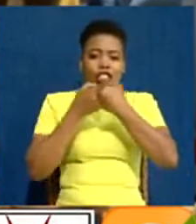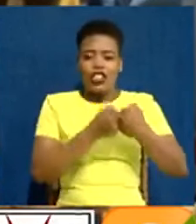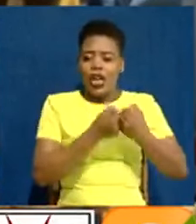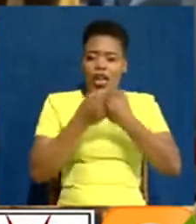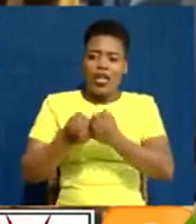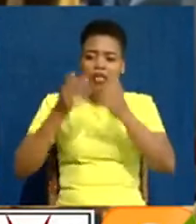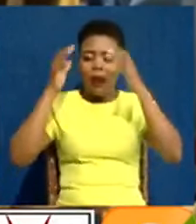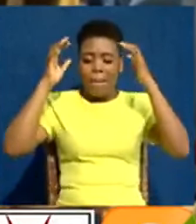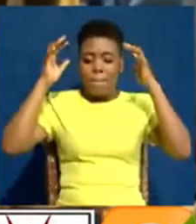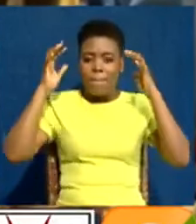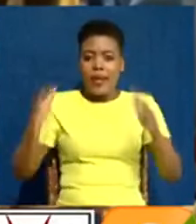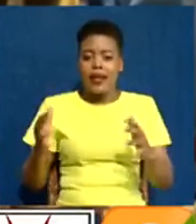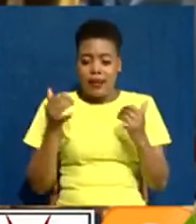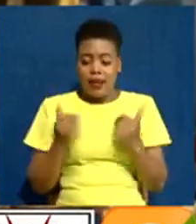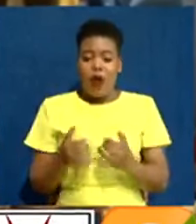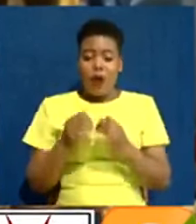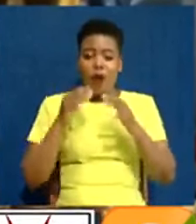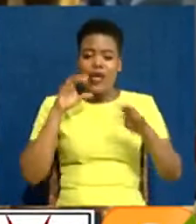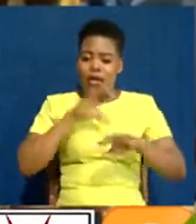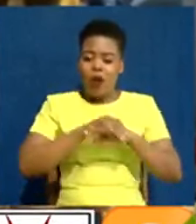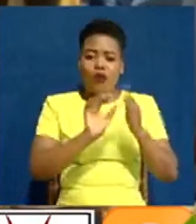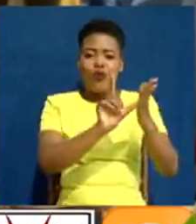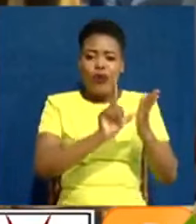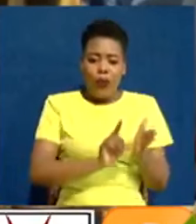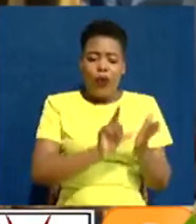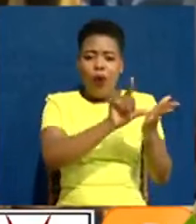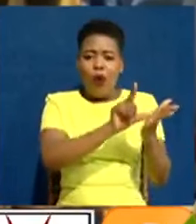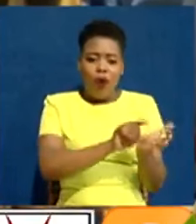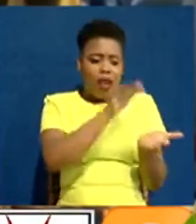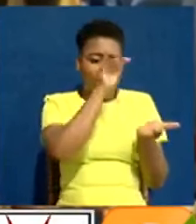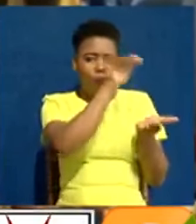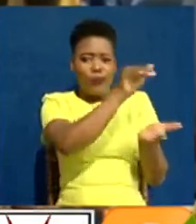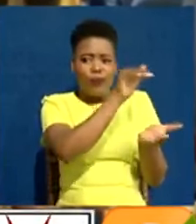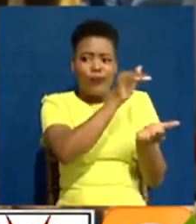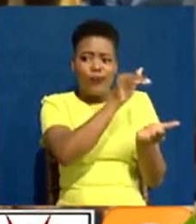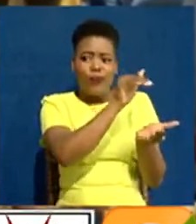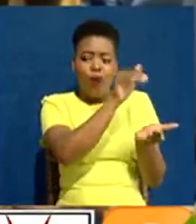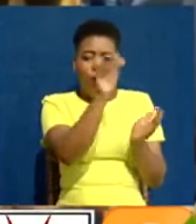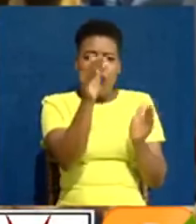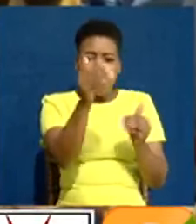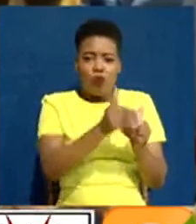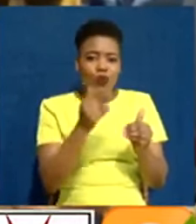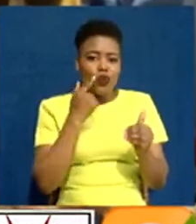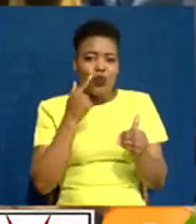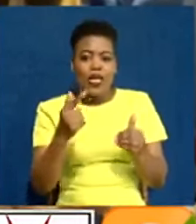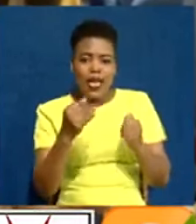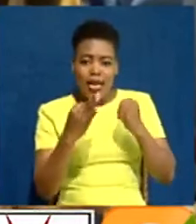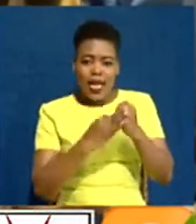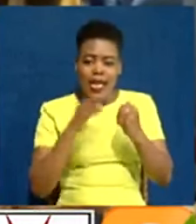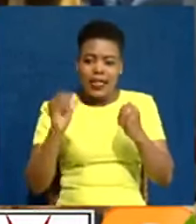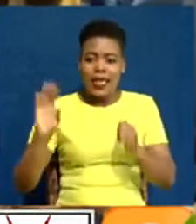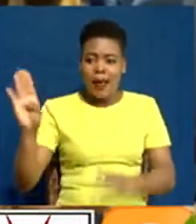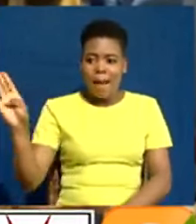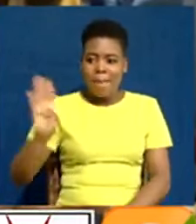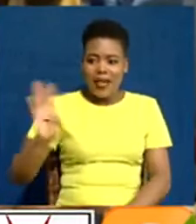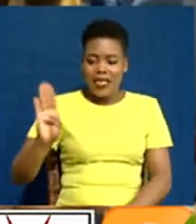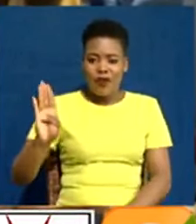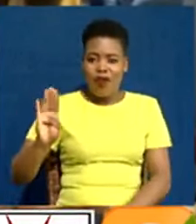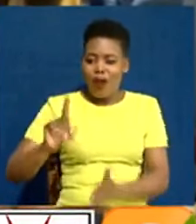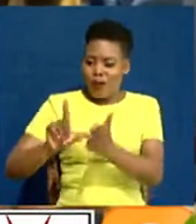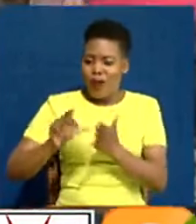told you, we ended up with debts of close to 180 billion shillings owed to our